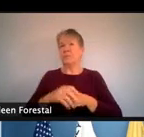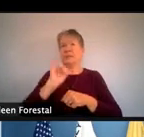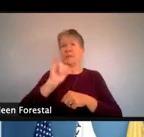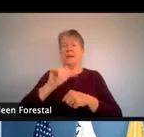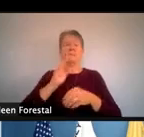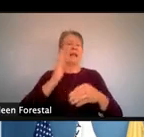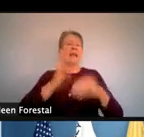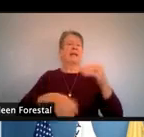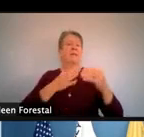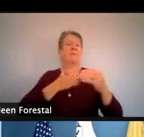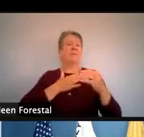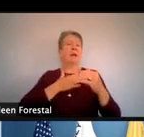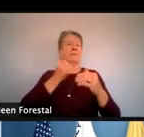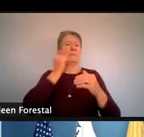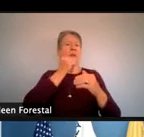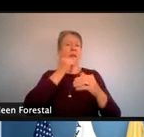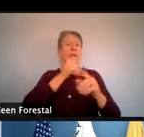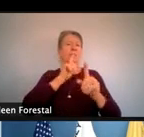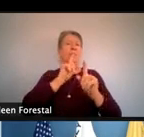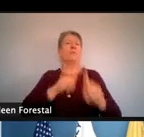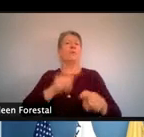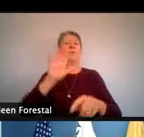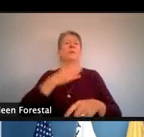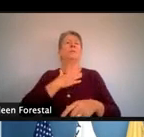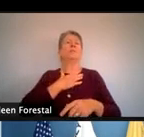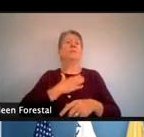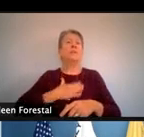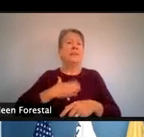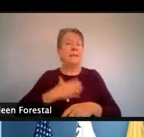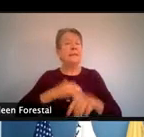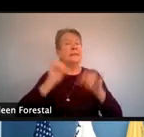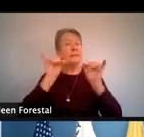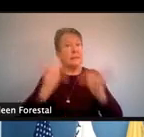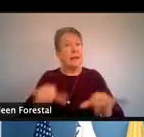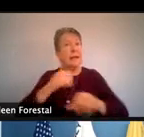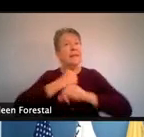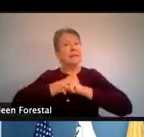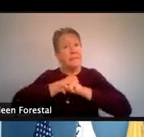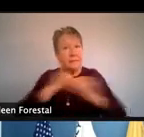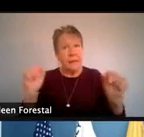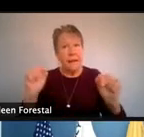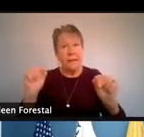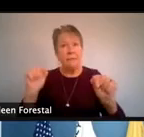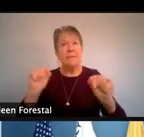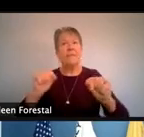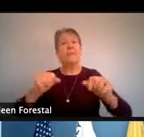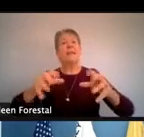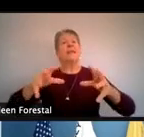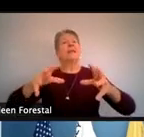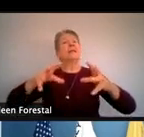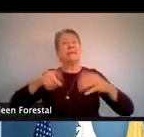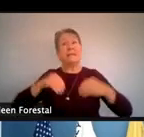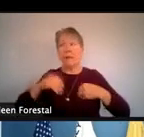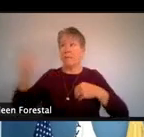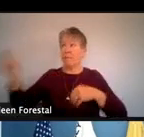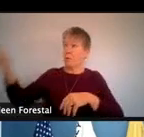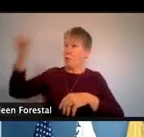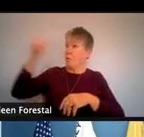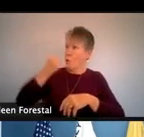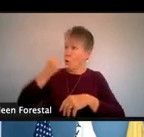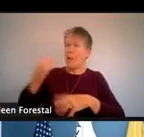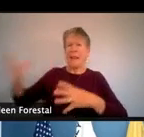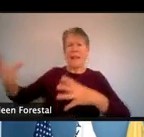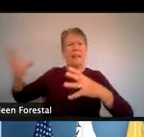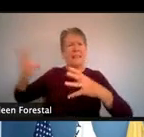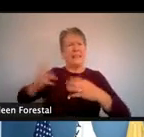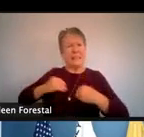and for us all, please take the call and download the COVID Alert NJ app. Thank you.